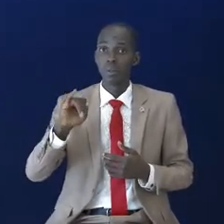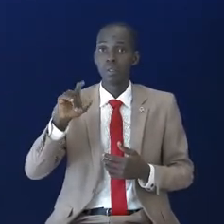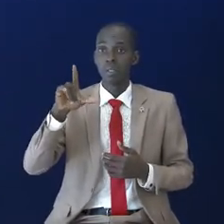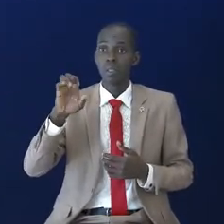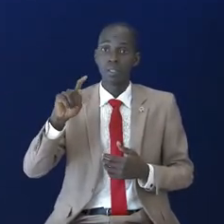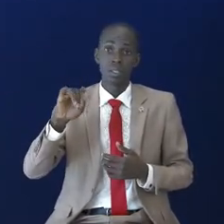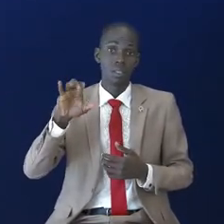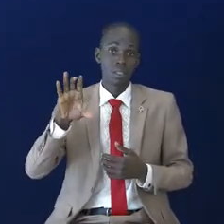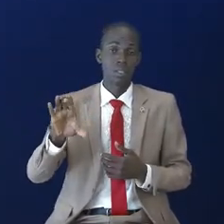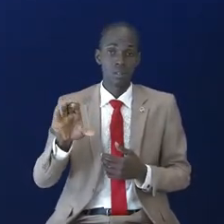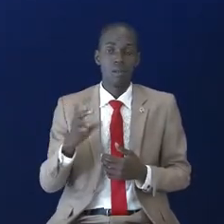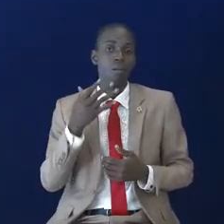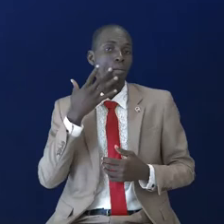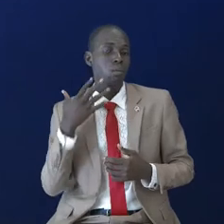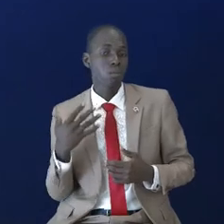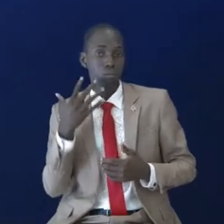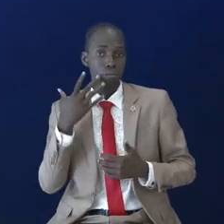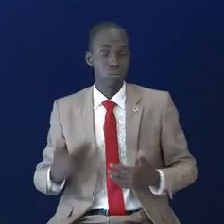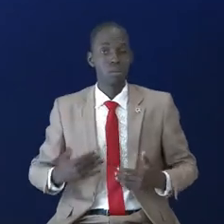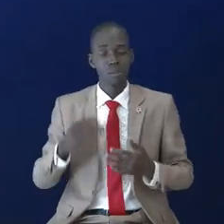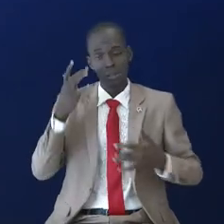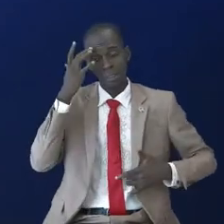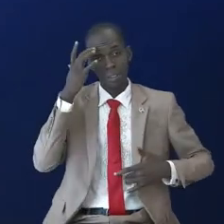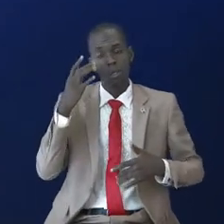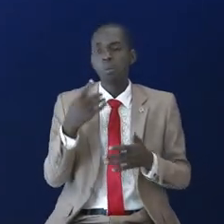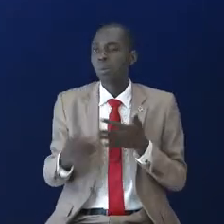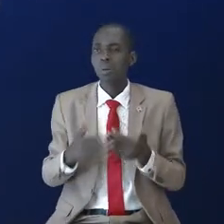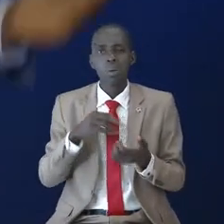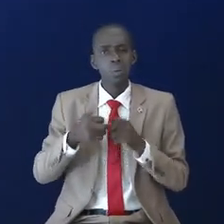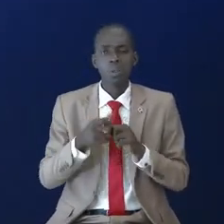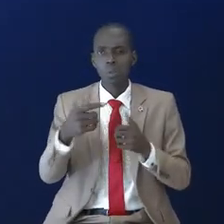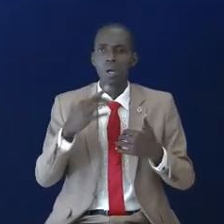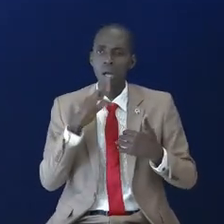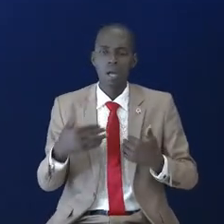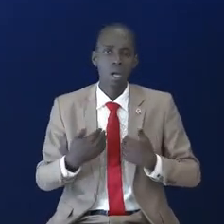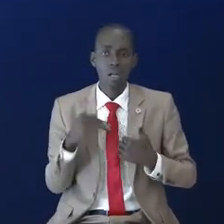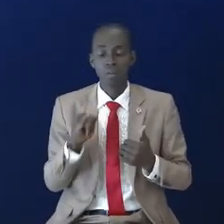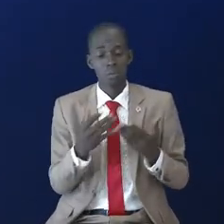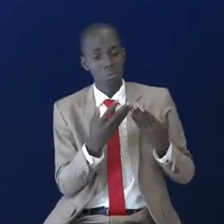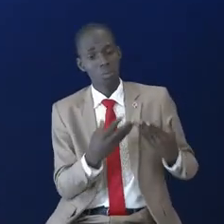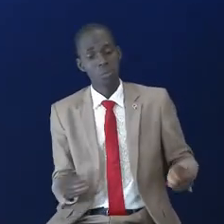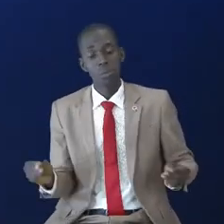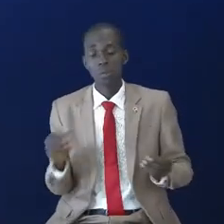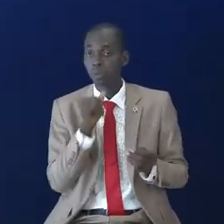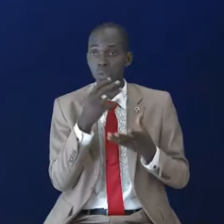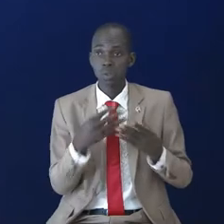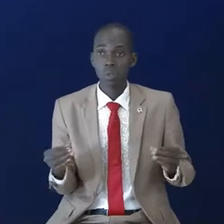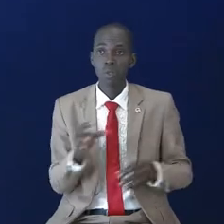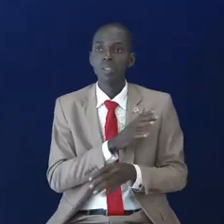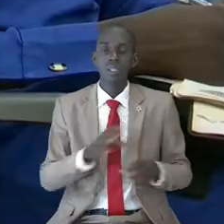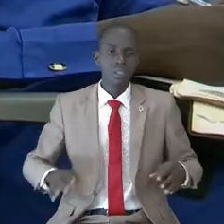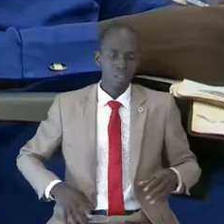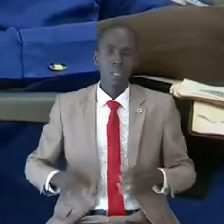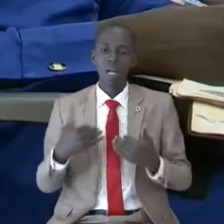Christ came. Whatever problems you have tried to solve and they were not solved, Christ has come to you